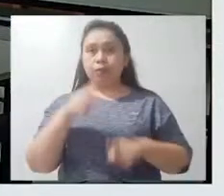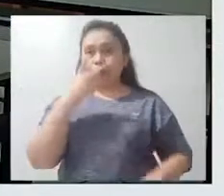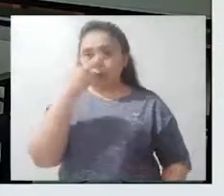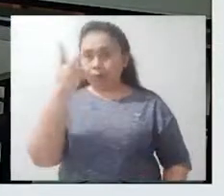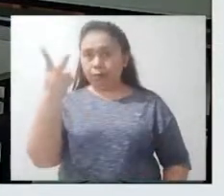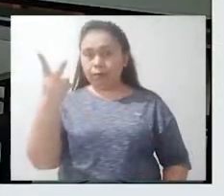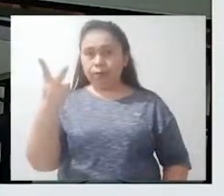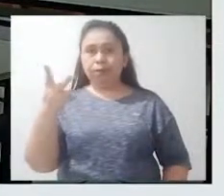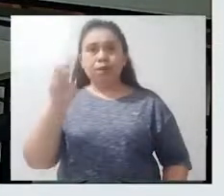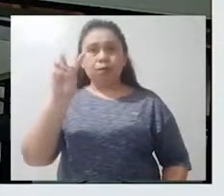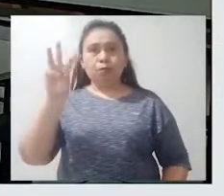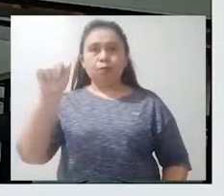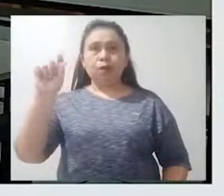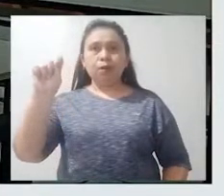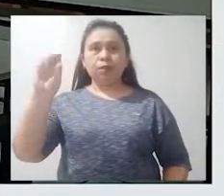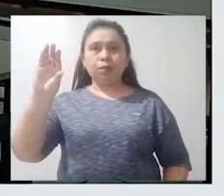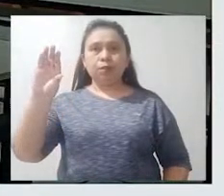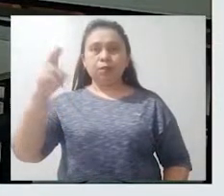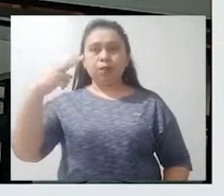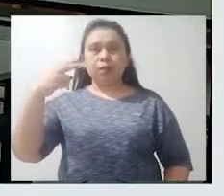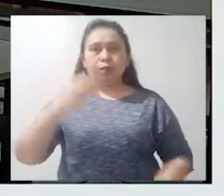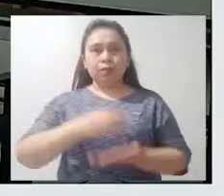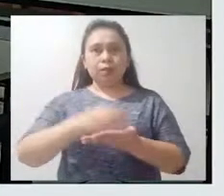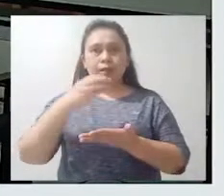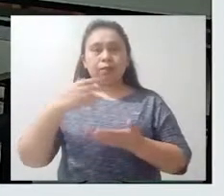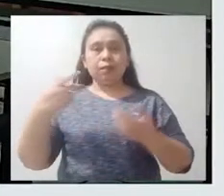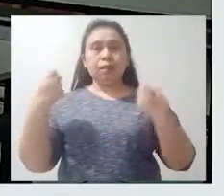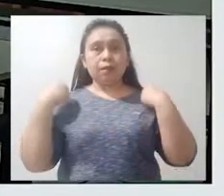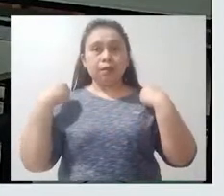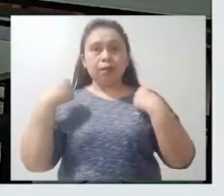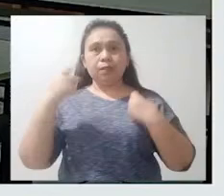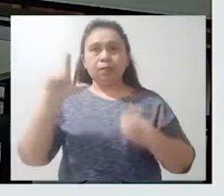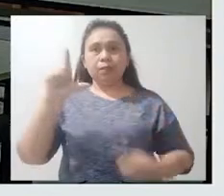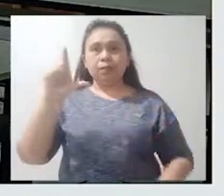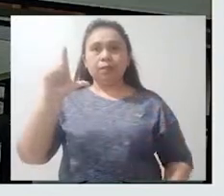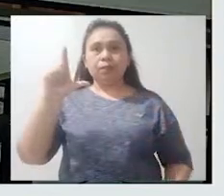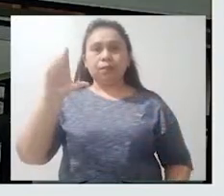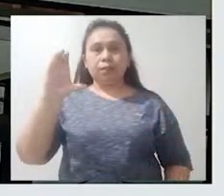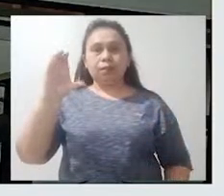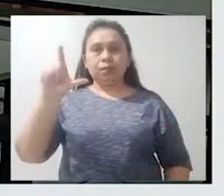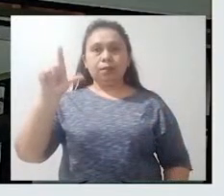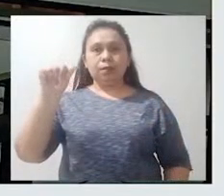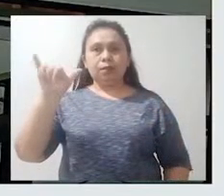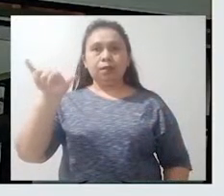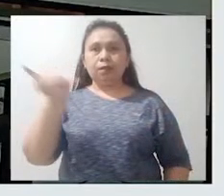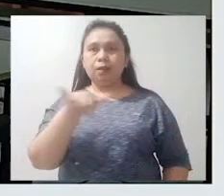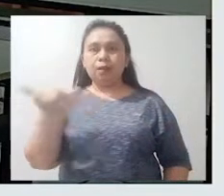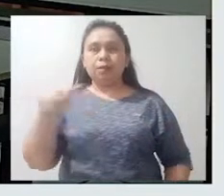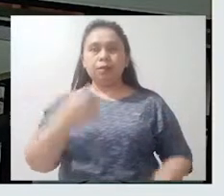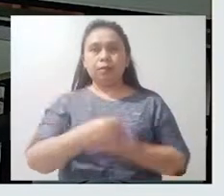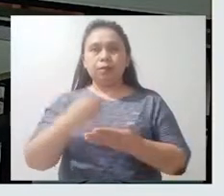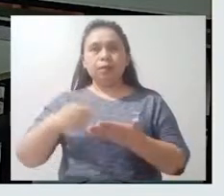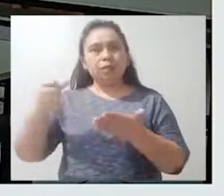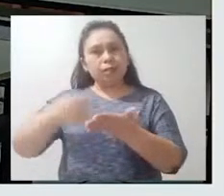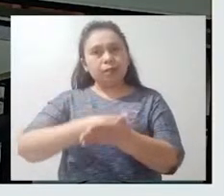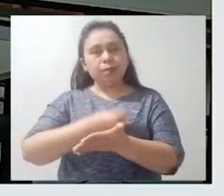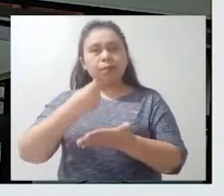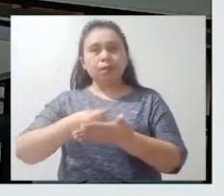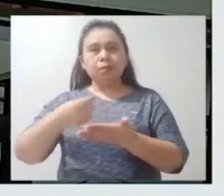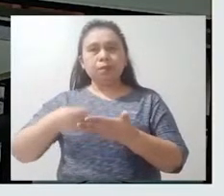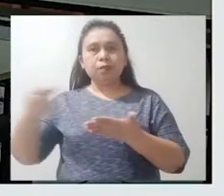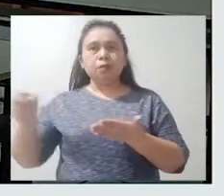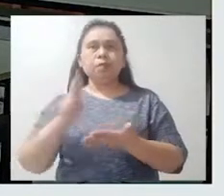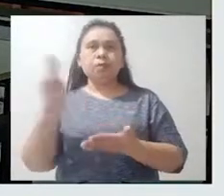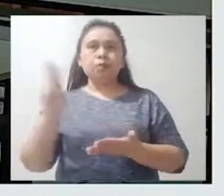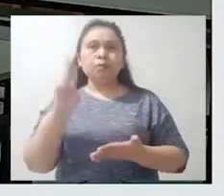As you can see, this watch glass has clay-like substance in it. We will scrape this